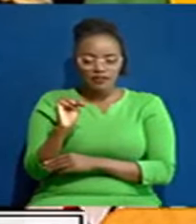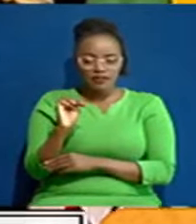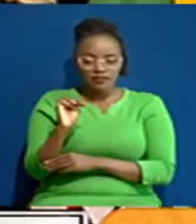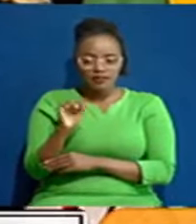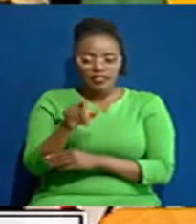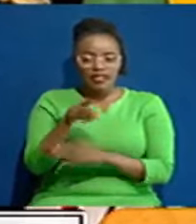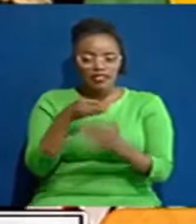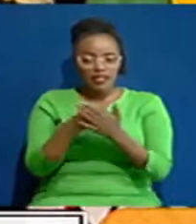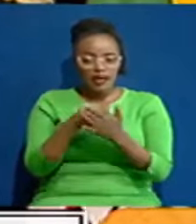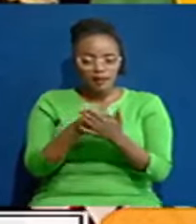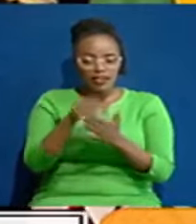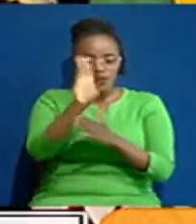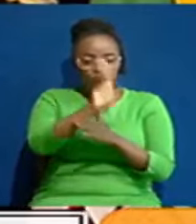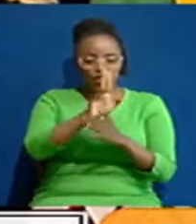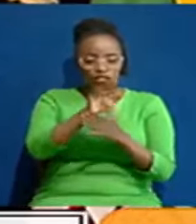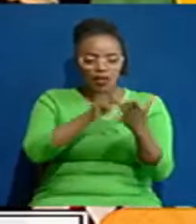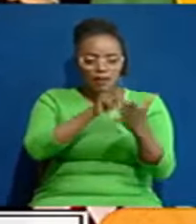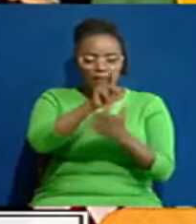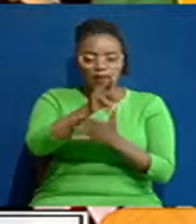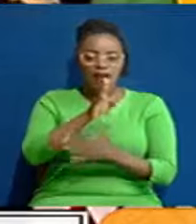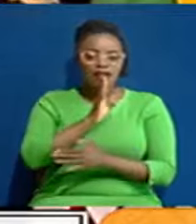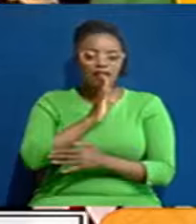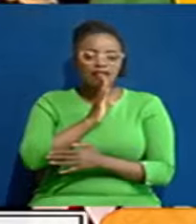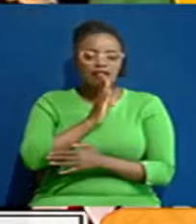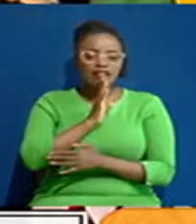And this money we utilized to pay his debts.